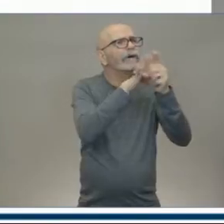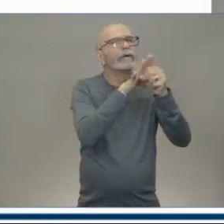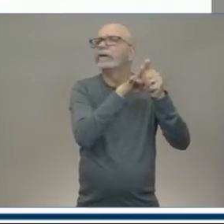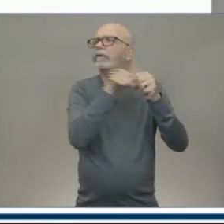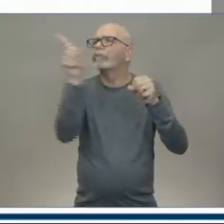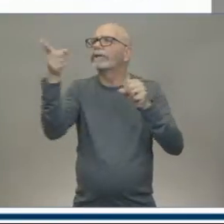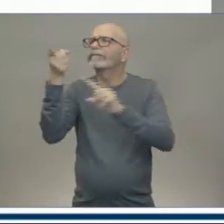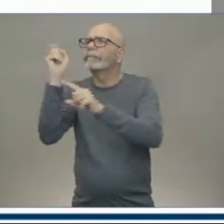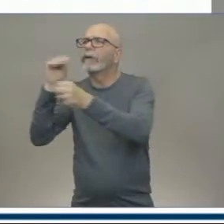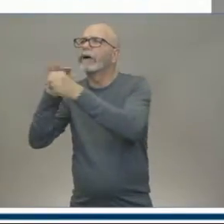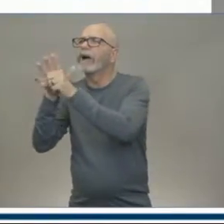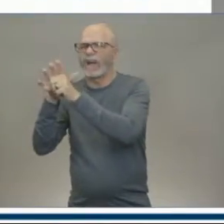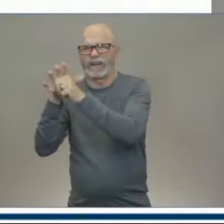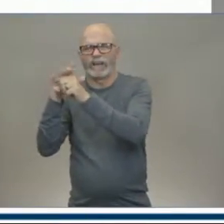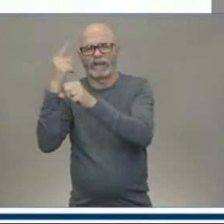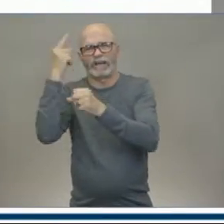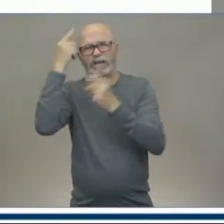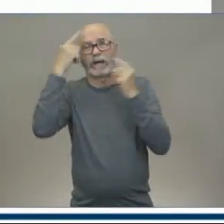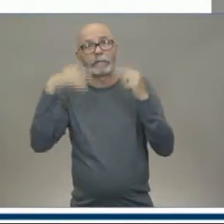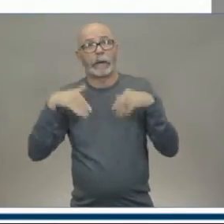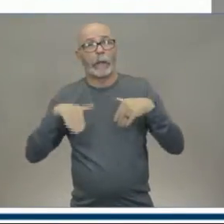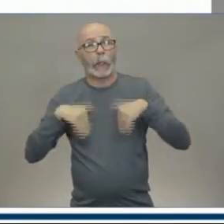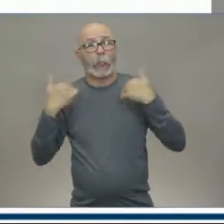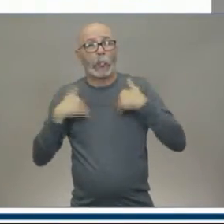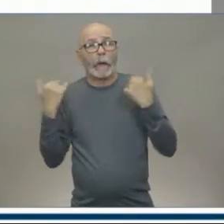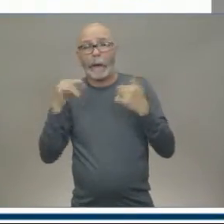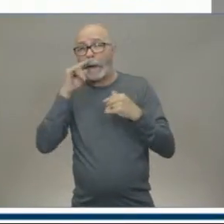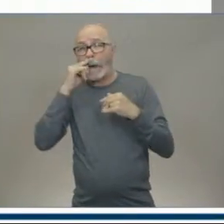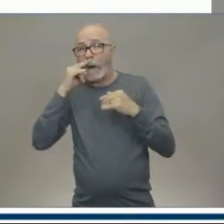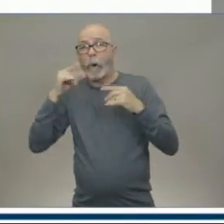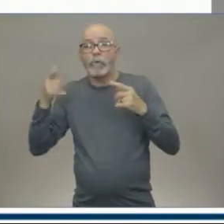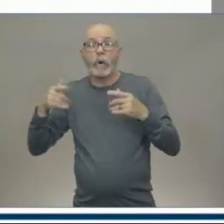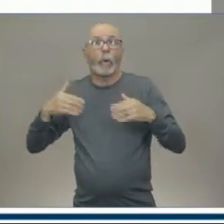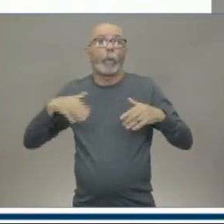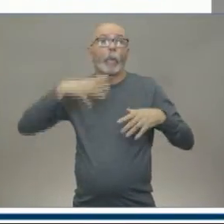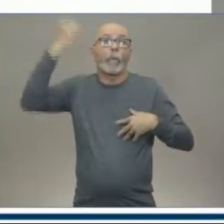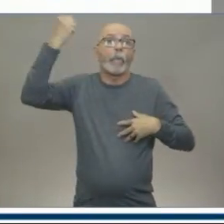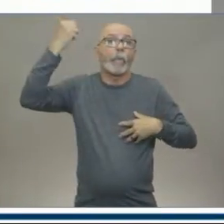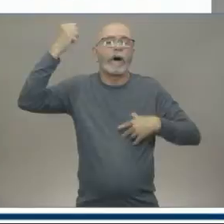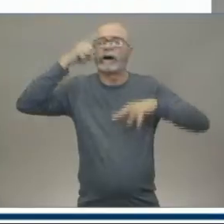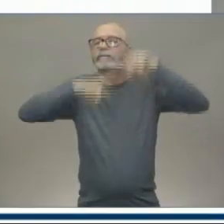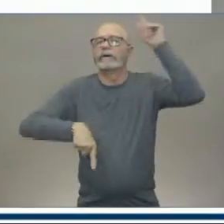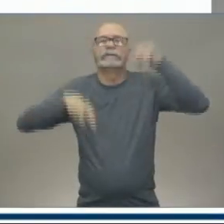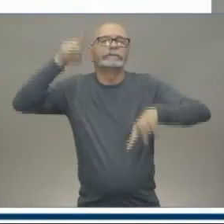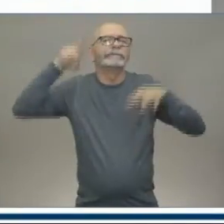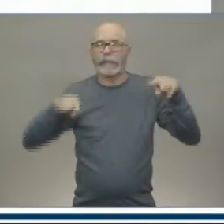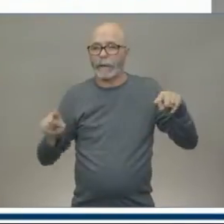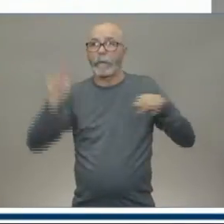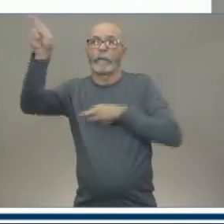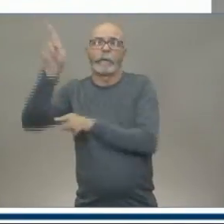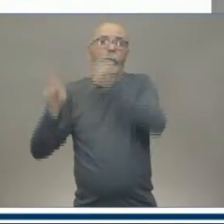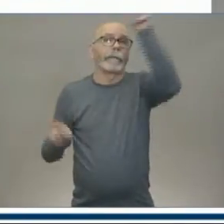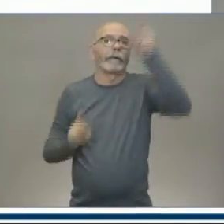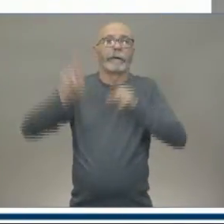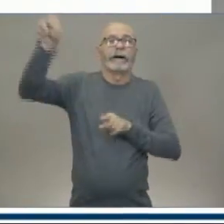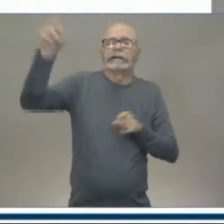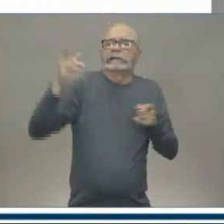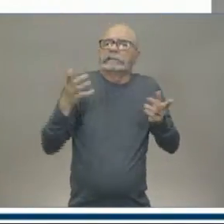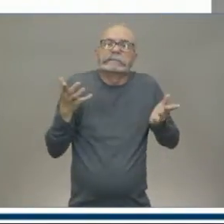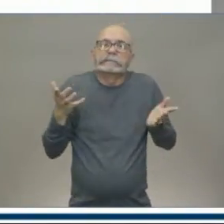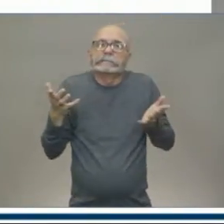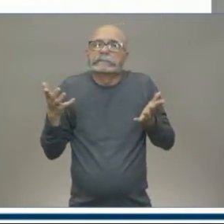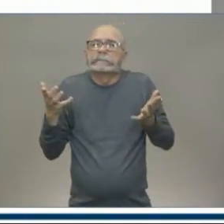generations of transmission prior to that. So we quite likely have fairly widespread Still within, we have to say, within this